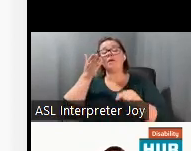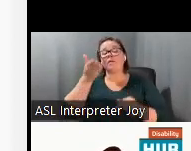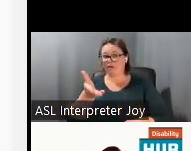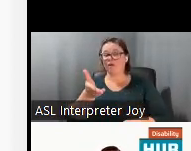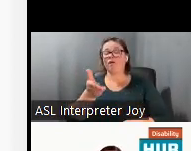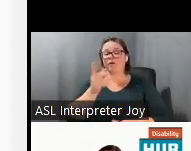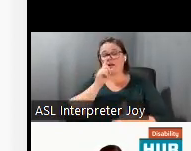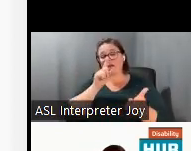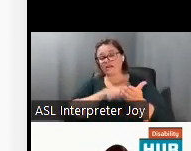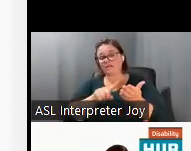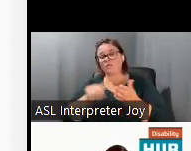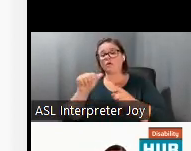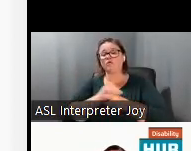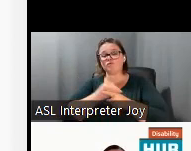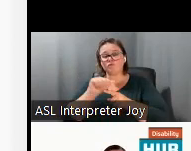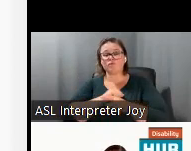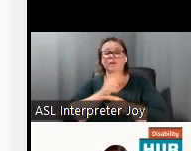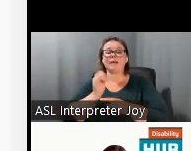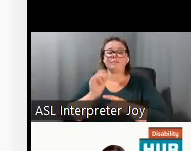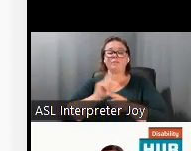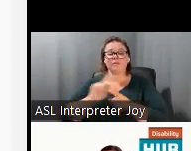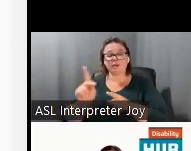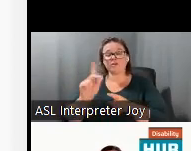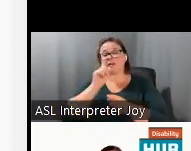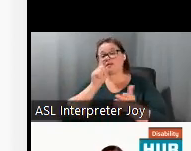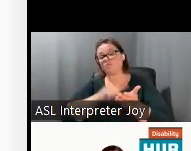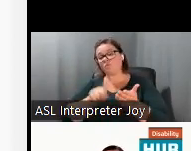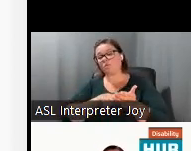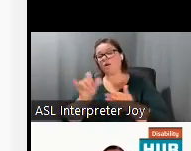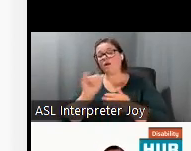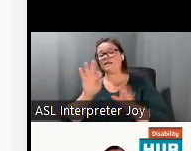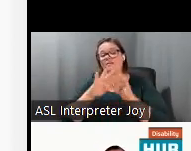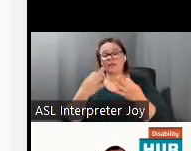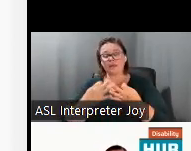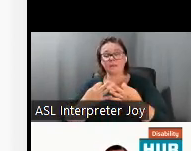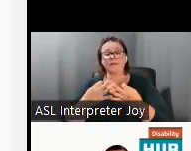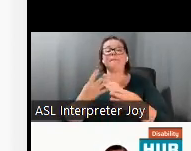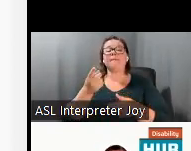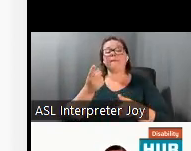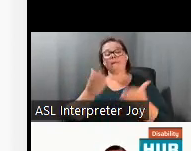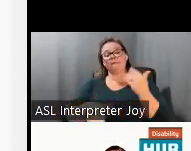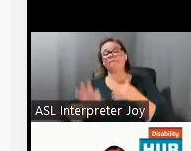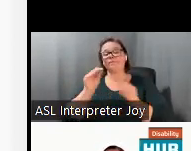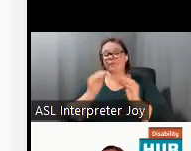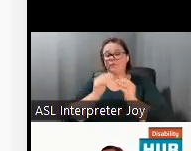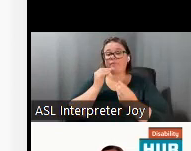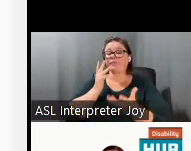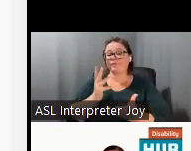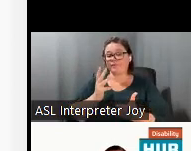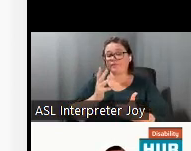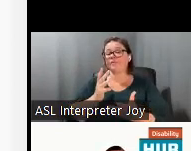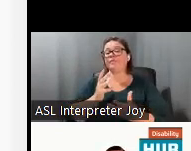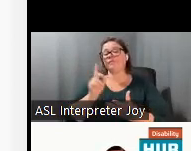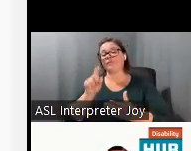these trainings as a professional, explore these trainings as a family. You might find additional information